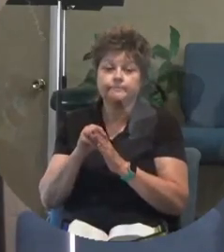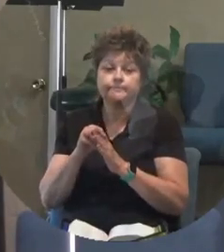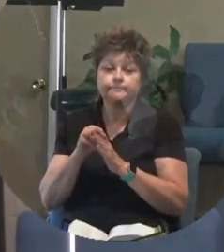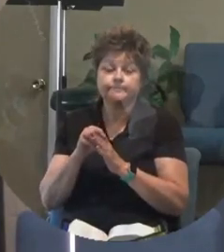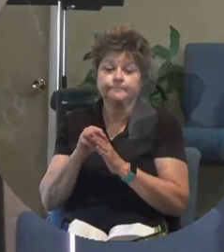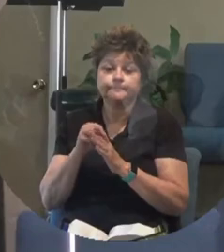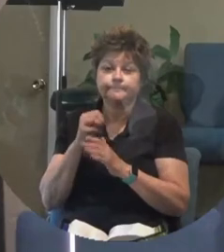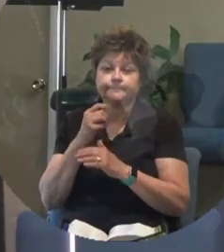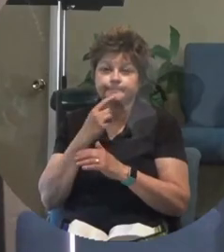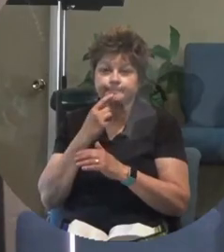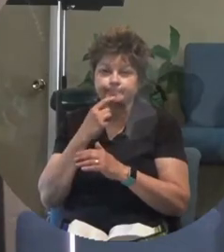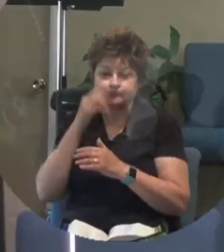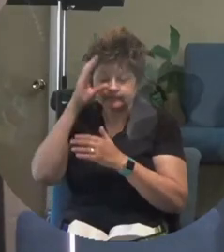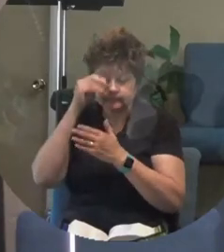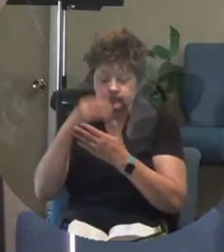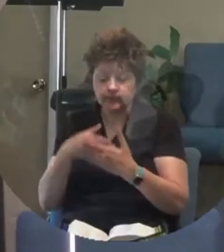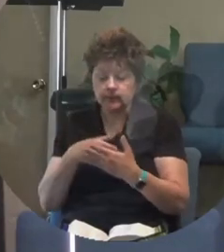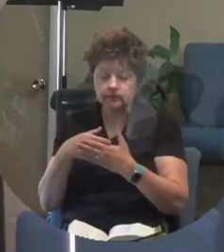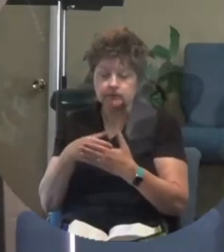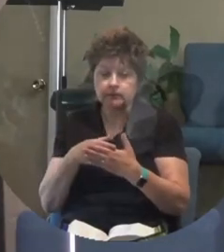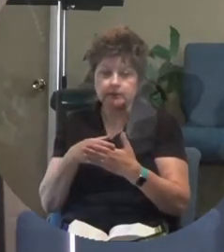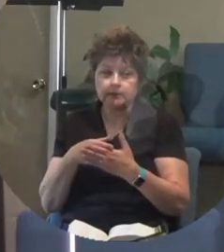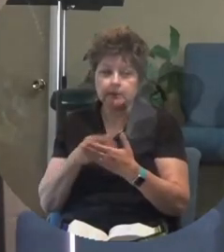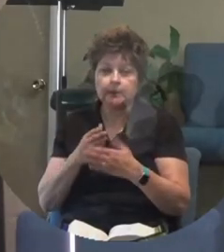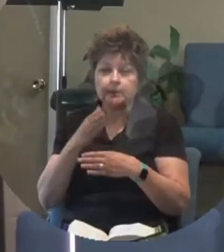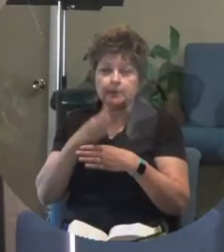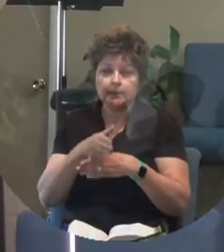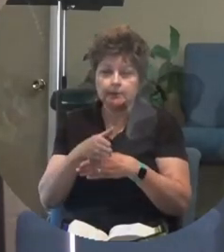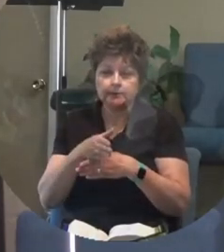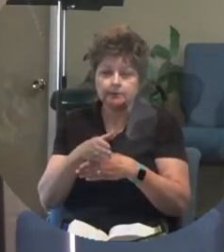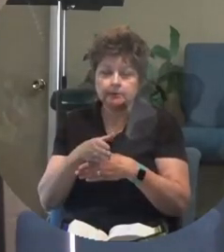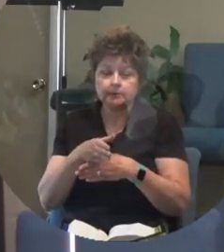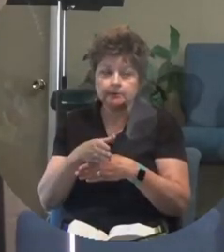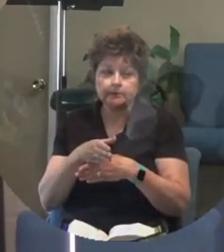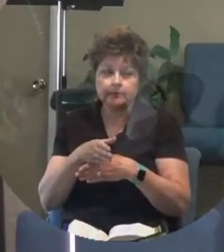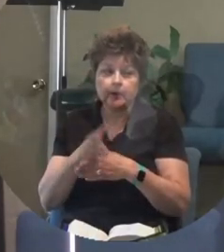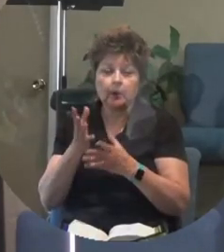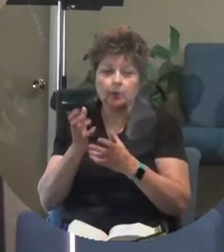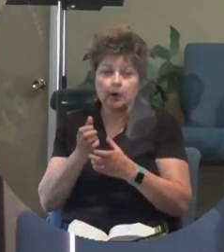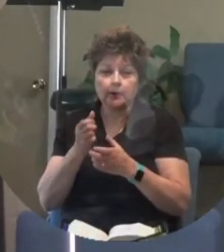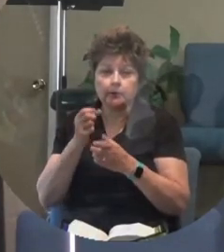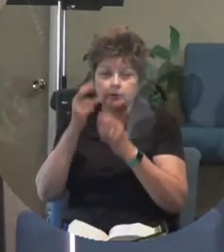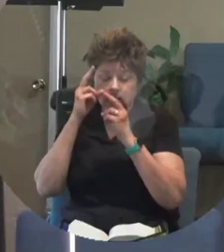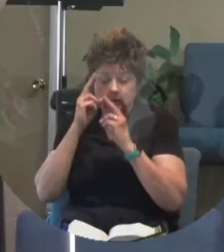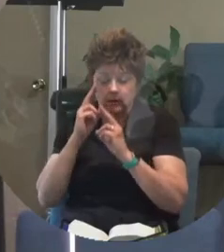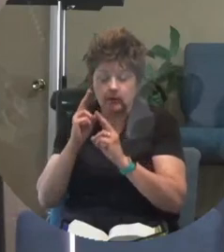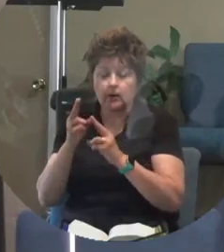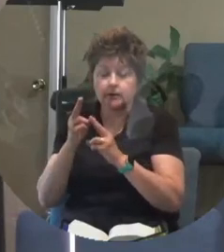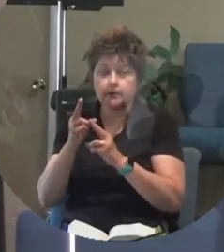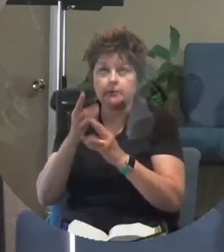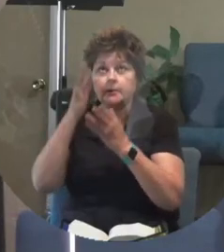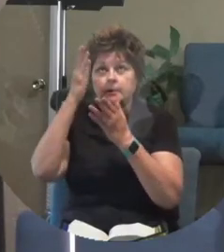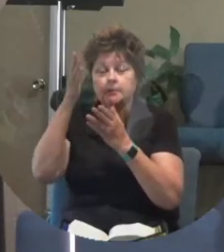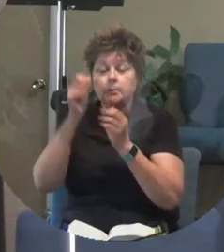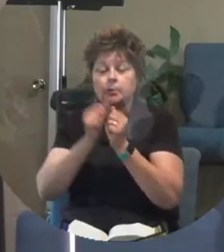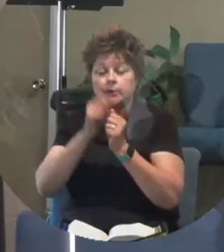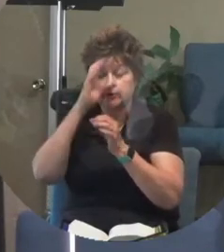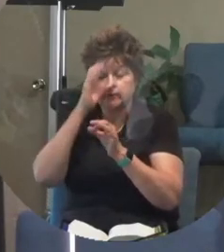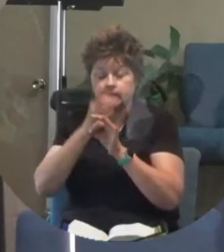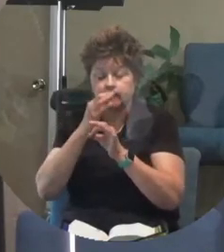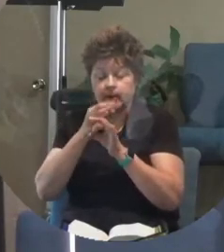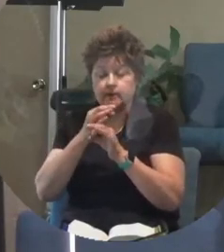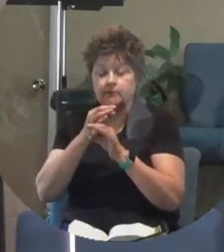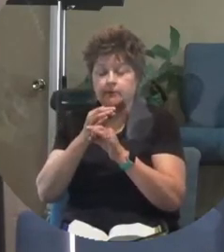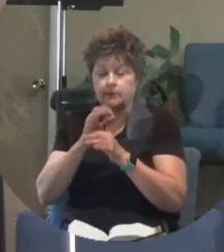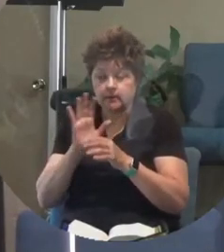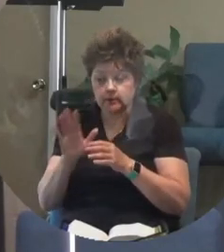And he says, so son, here's the next step. So I want you to honor me in your faith. I want you to honor me in your walk.